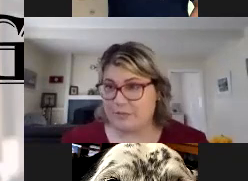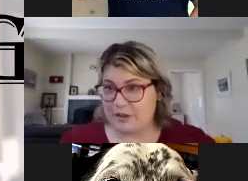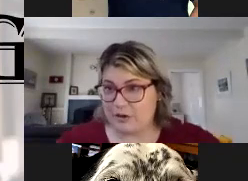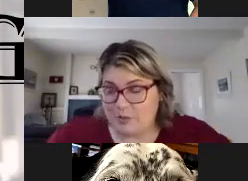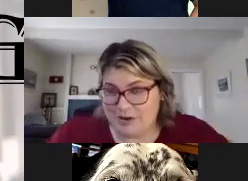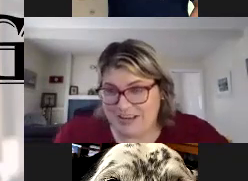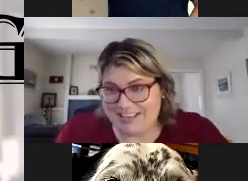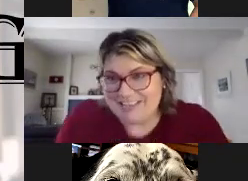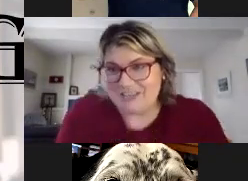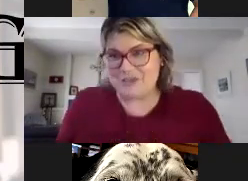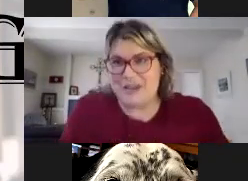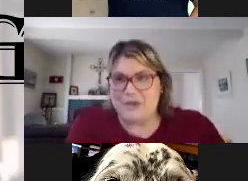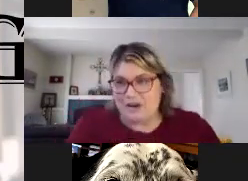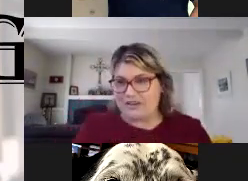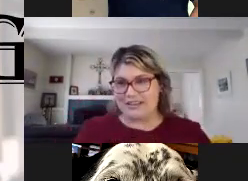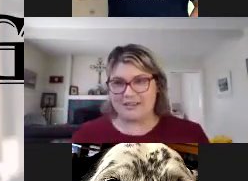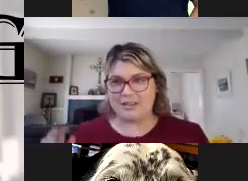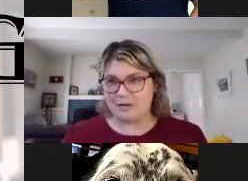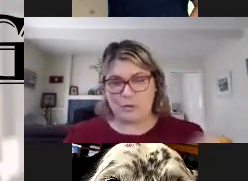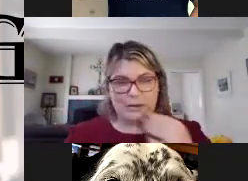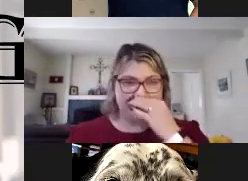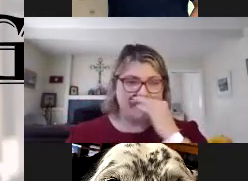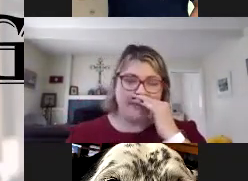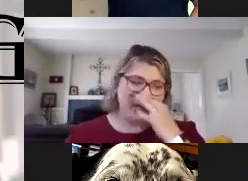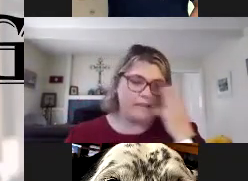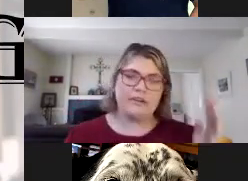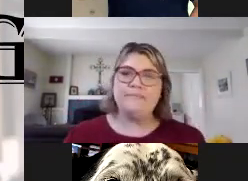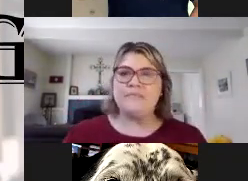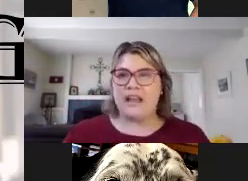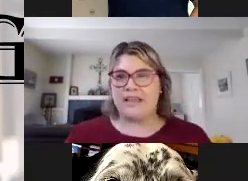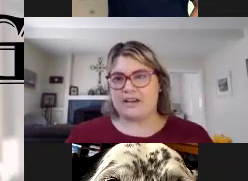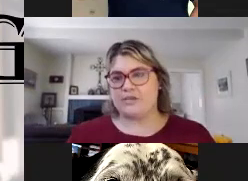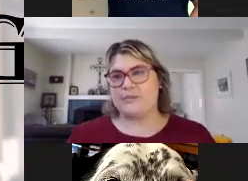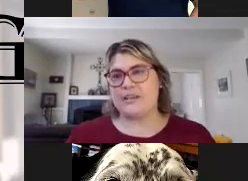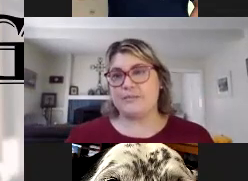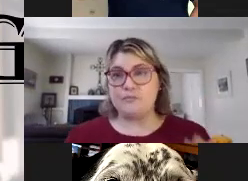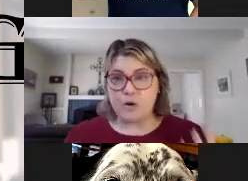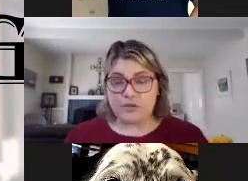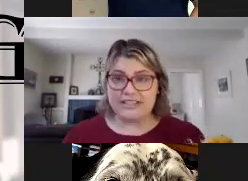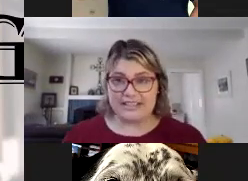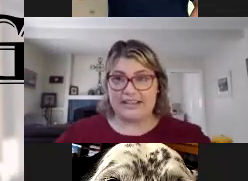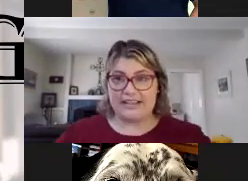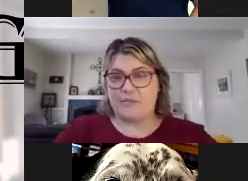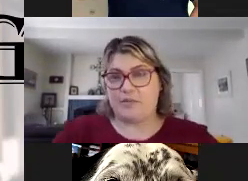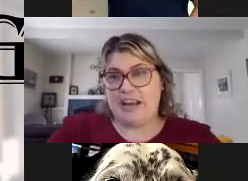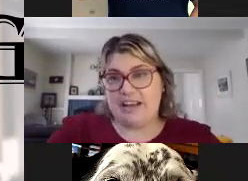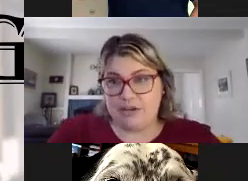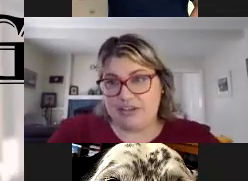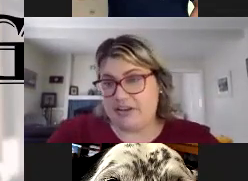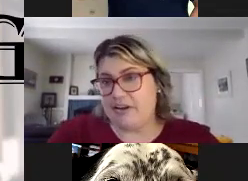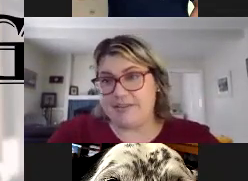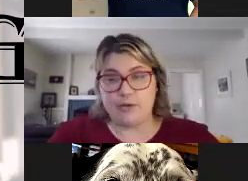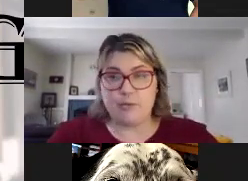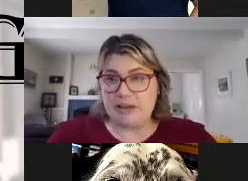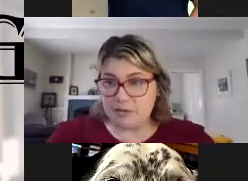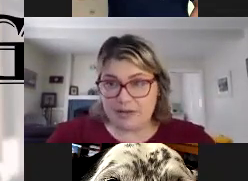from the political parties. So Congress allows the political parties to pick their electors because most states operate as winner take